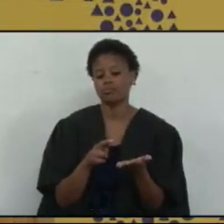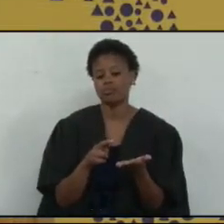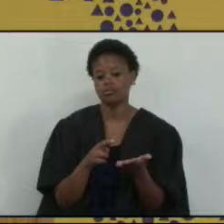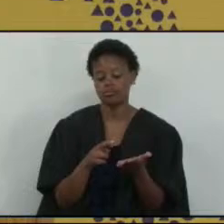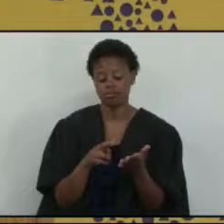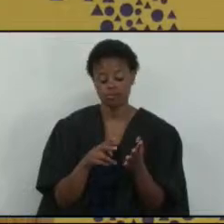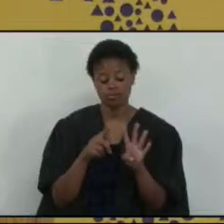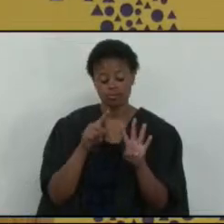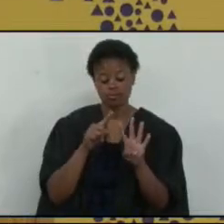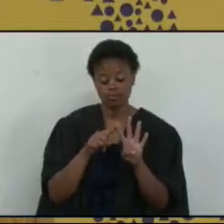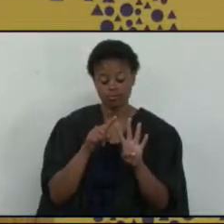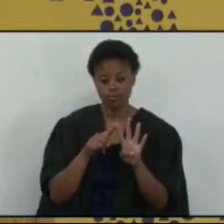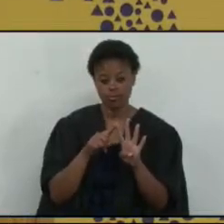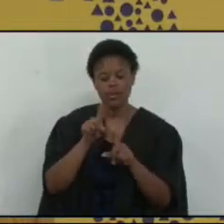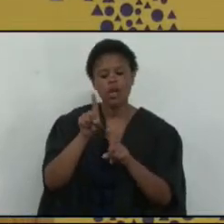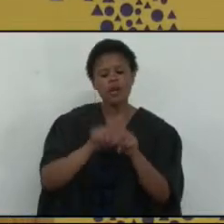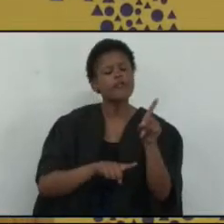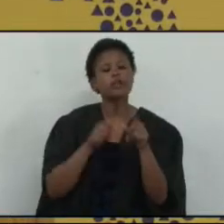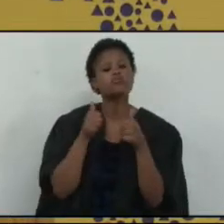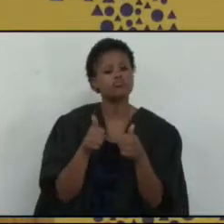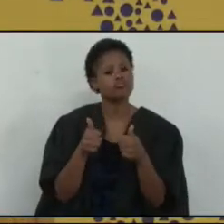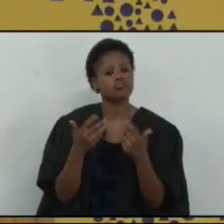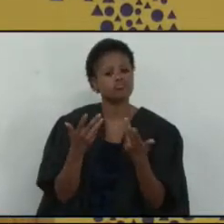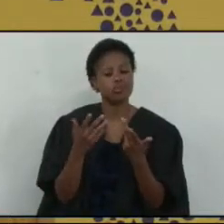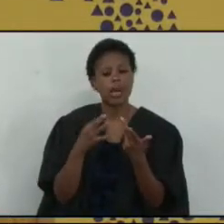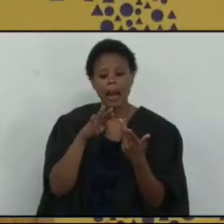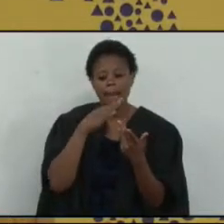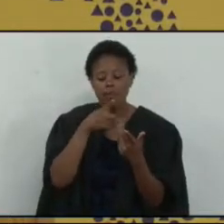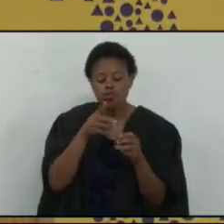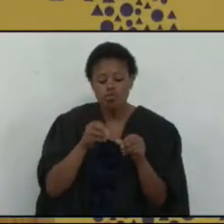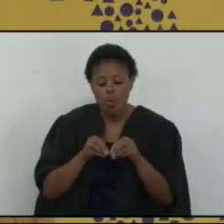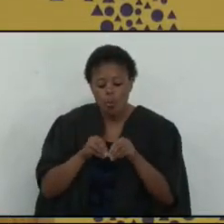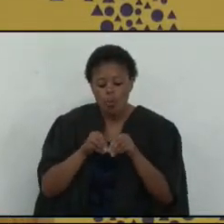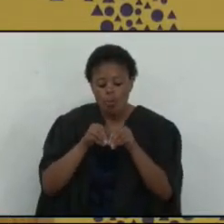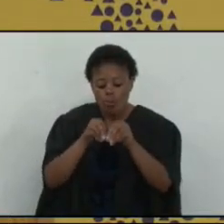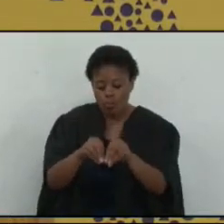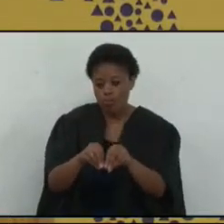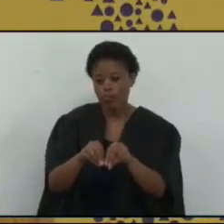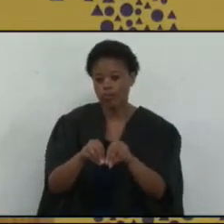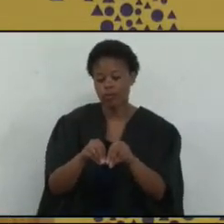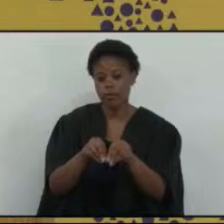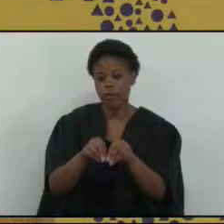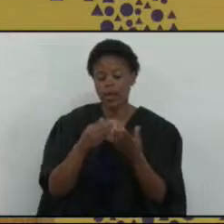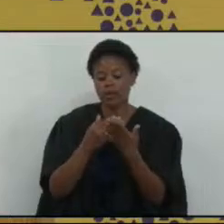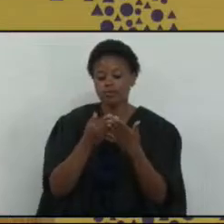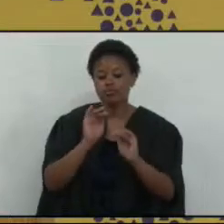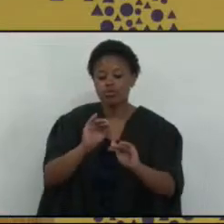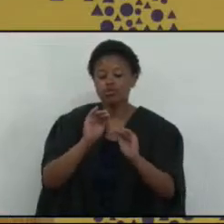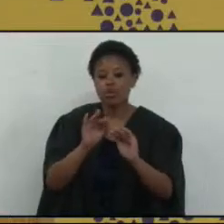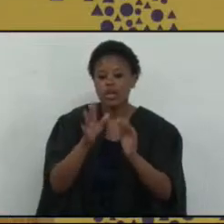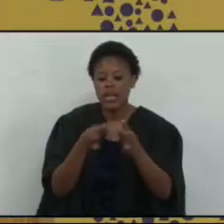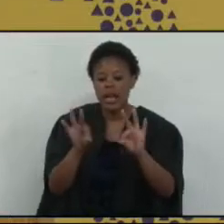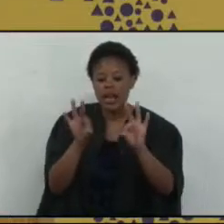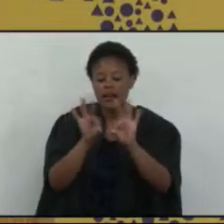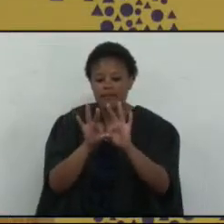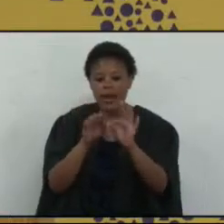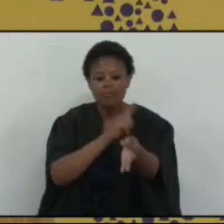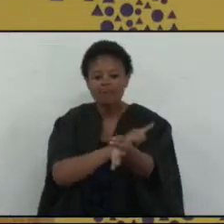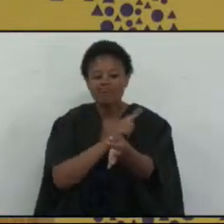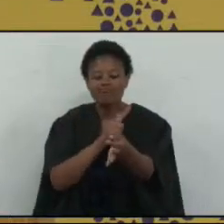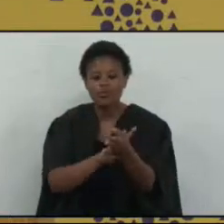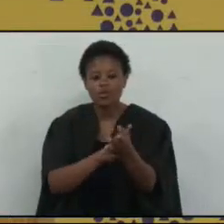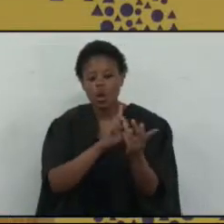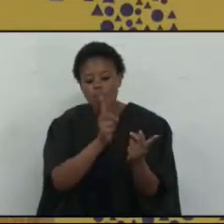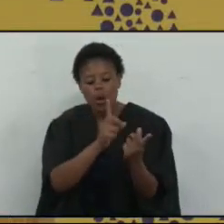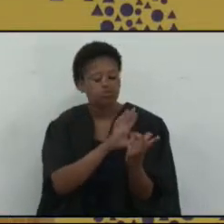Fourth point, failure is good. It signals movement and intent, and it teaches you valuable lessons about what